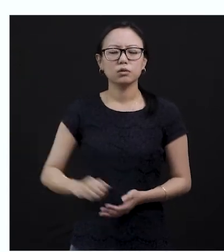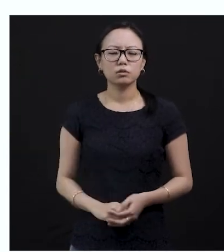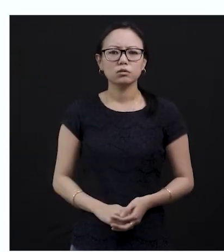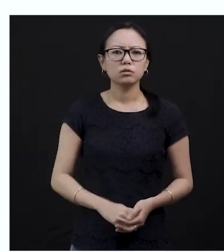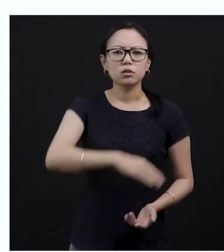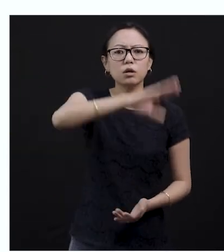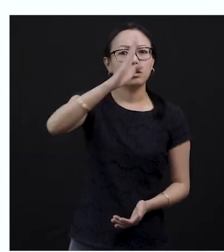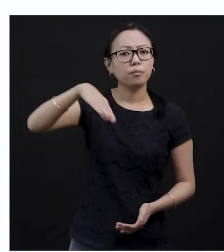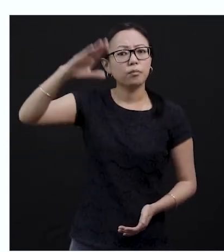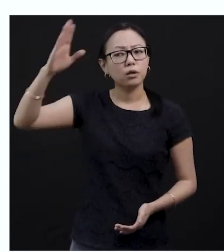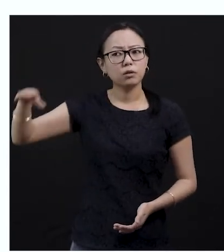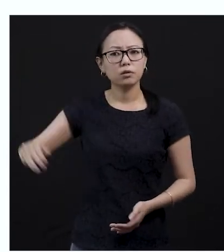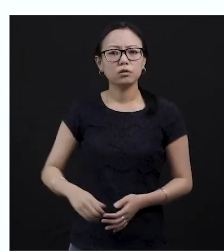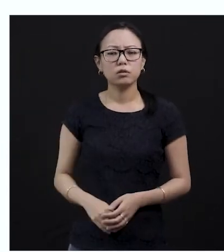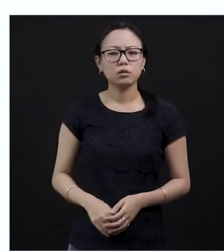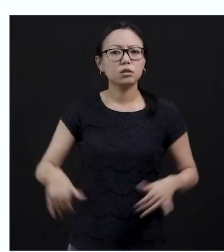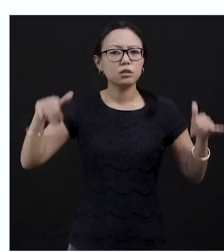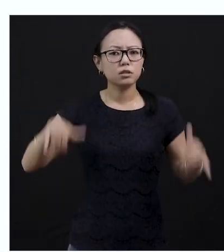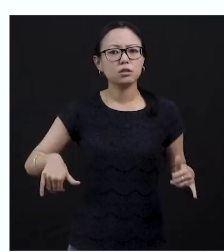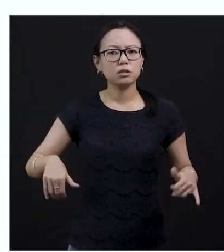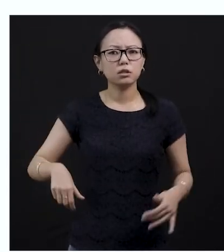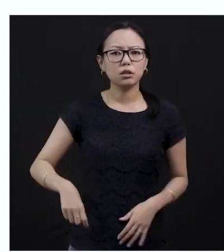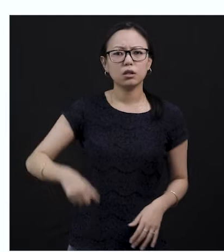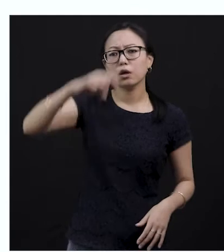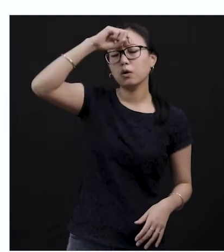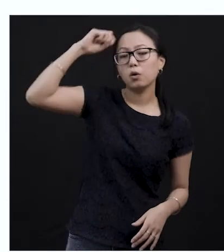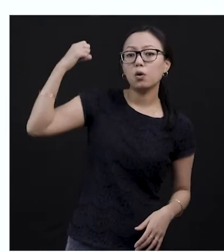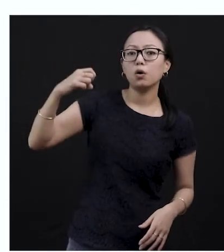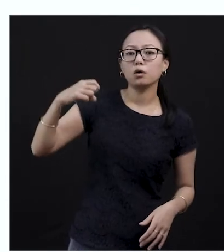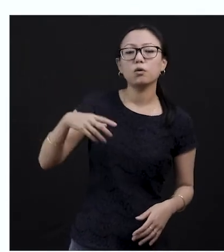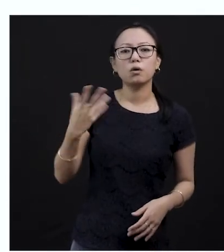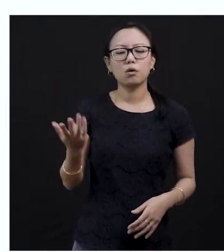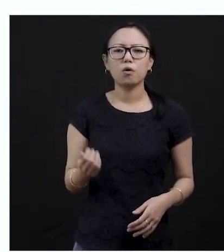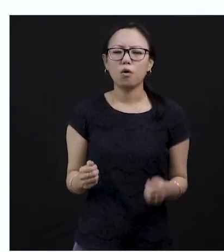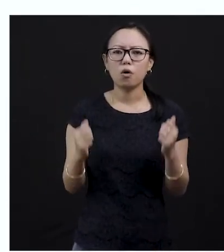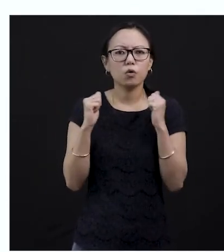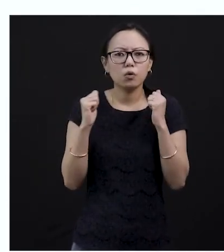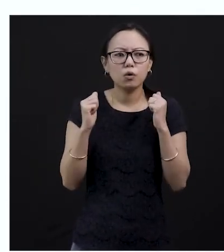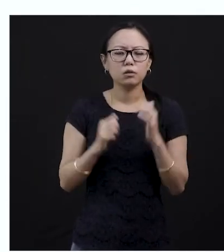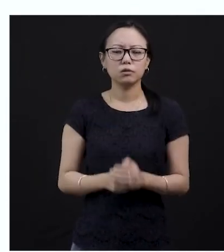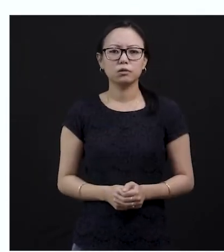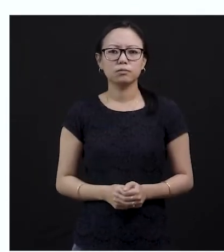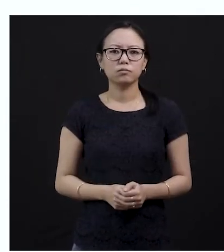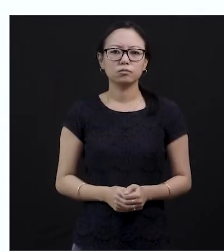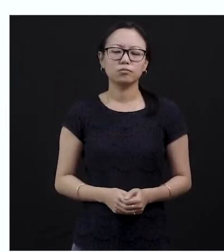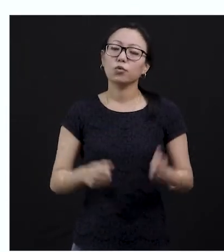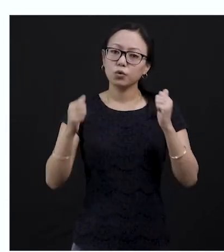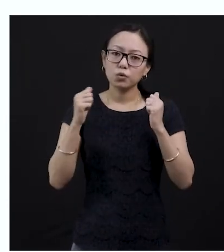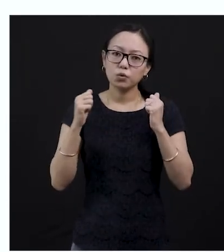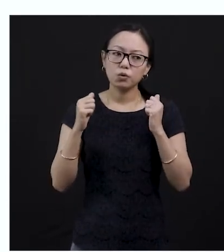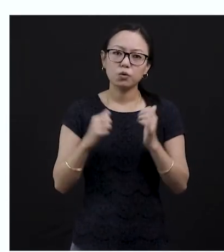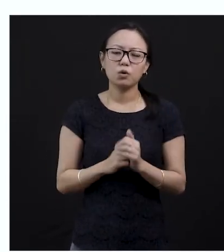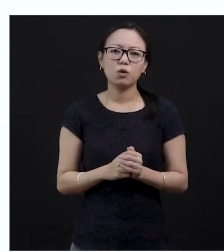mountain, students? In the mountains, it'll be cold, right? Because more air. Yes,